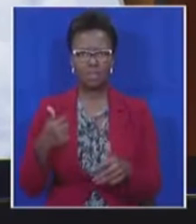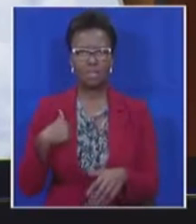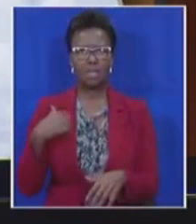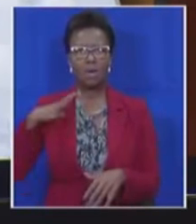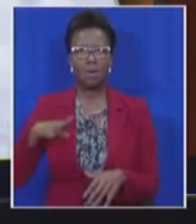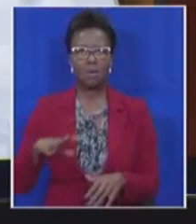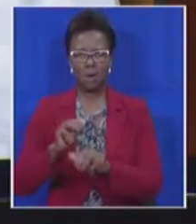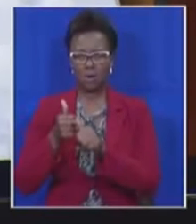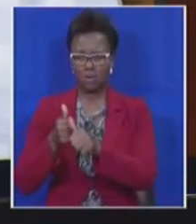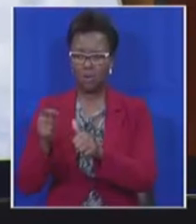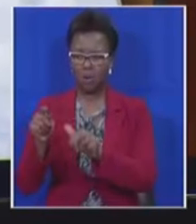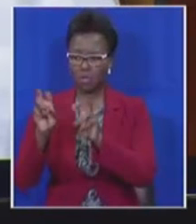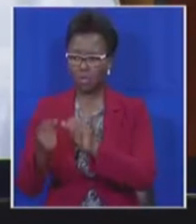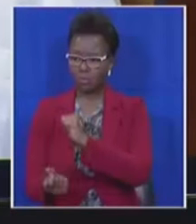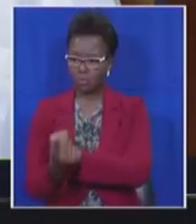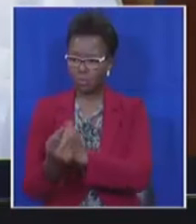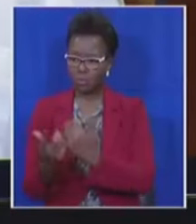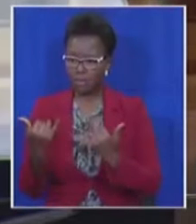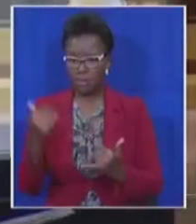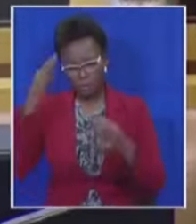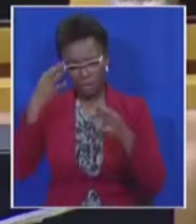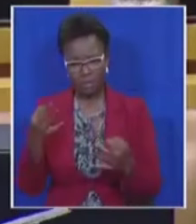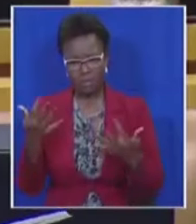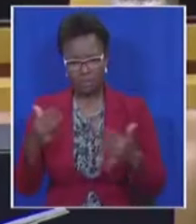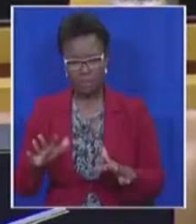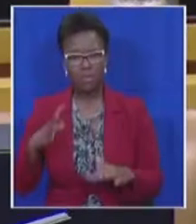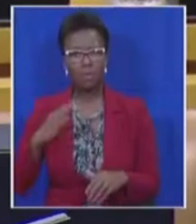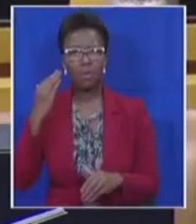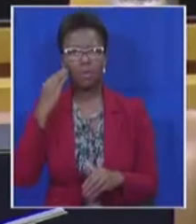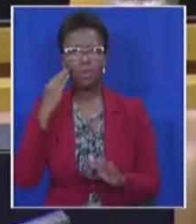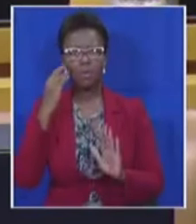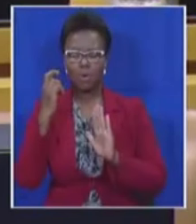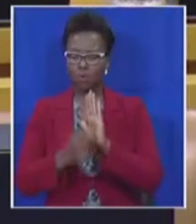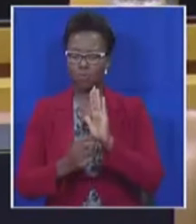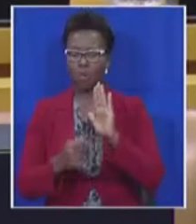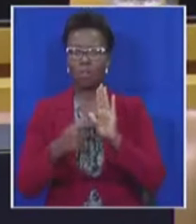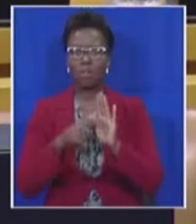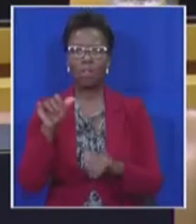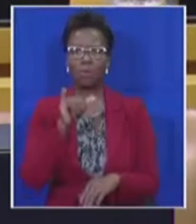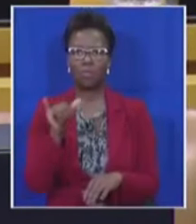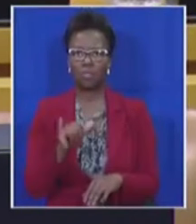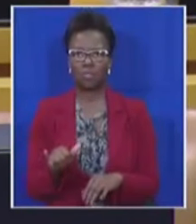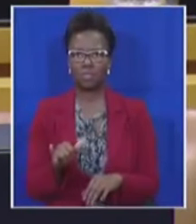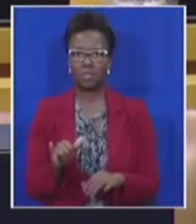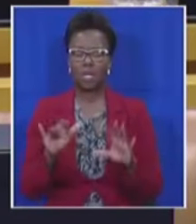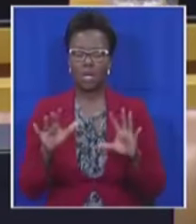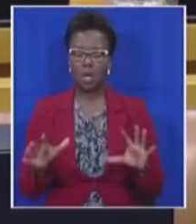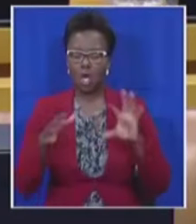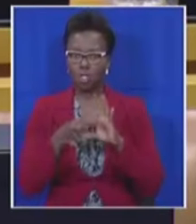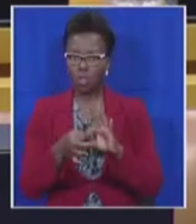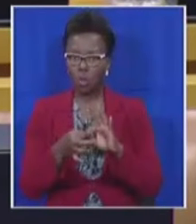on the matter you have just ruled on. Yes, ma'am. You've been asked what rule we're referring to in terms of joint